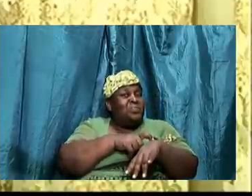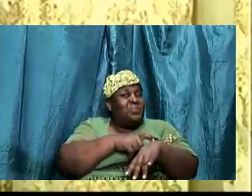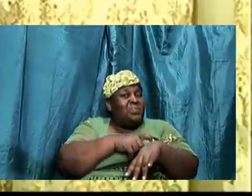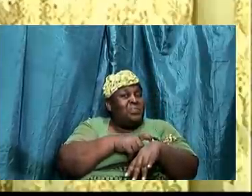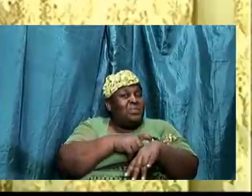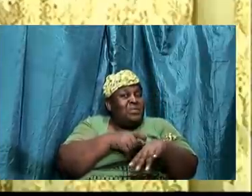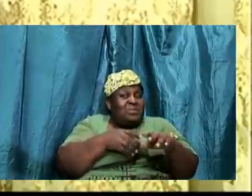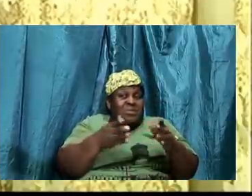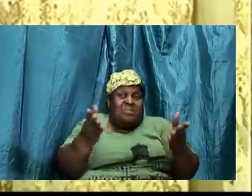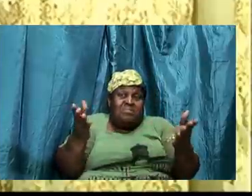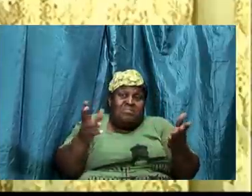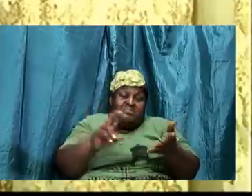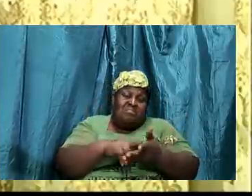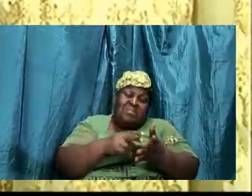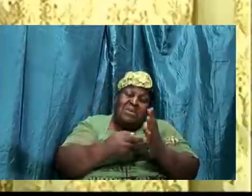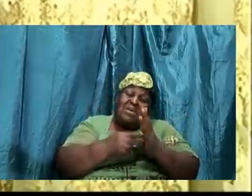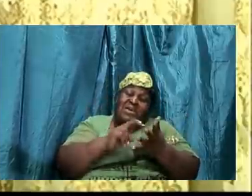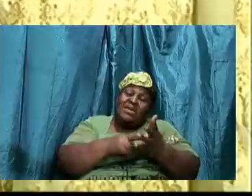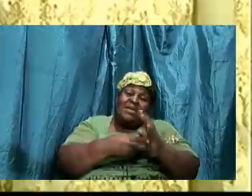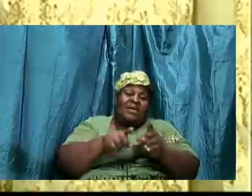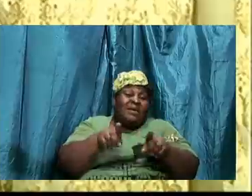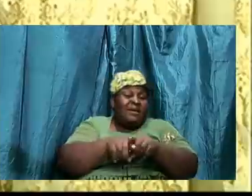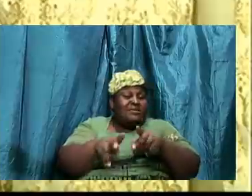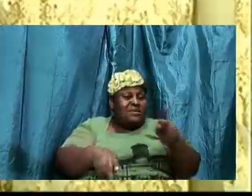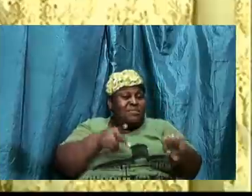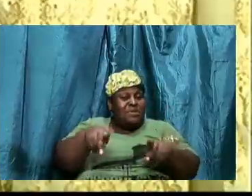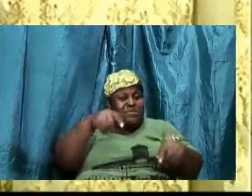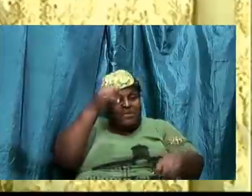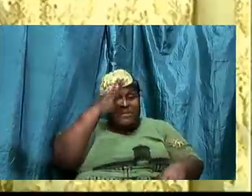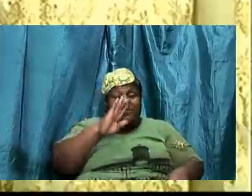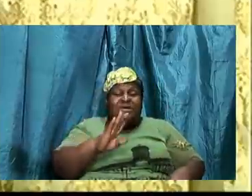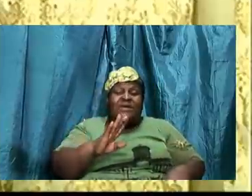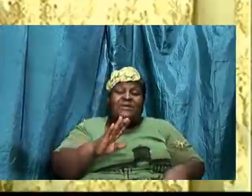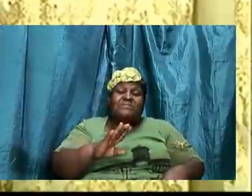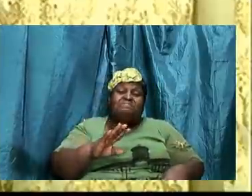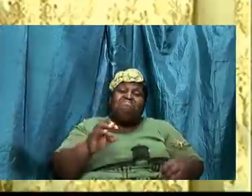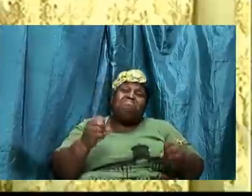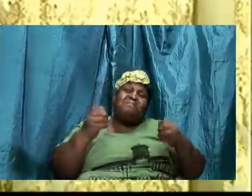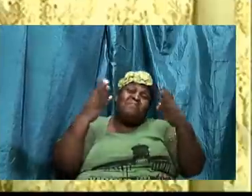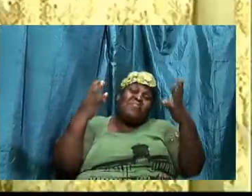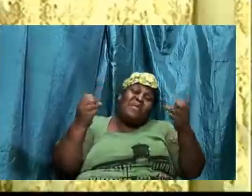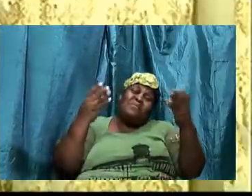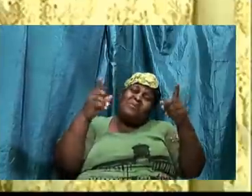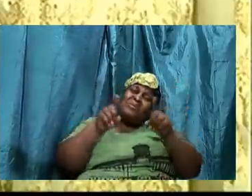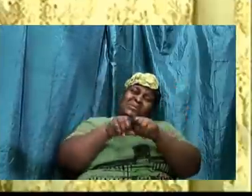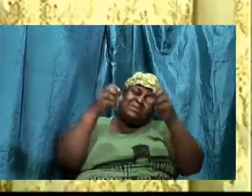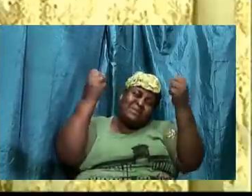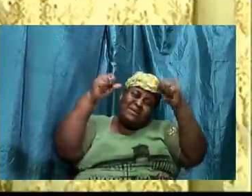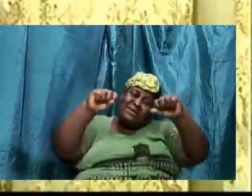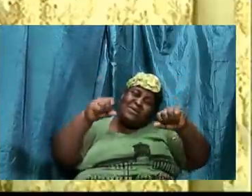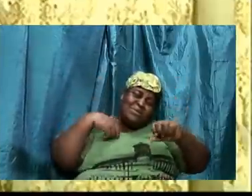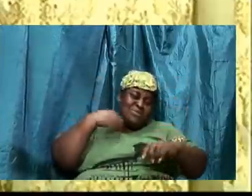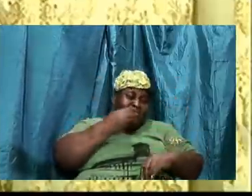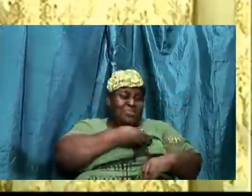It therefore means that as people of God, as much as possible, we have